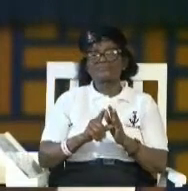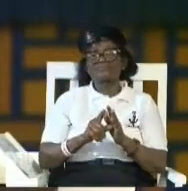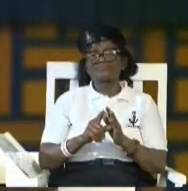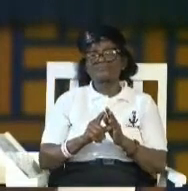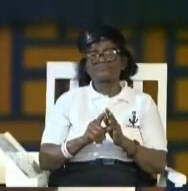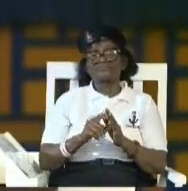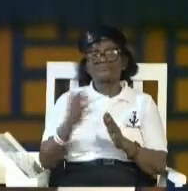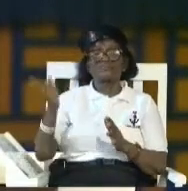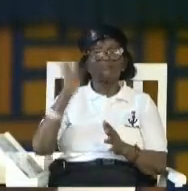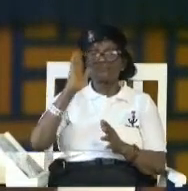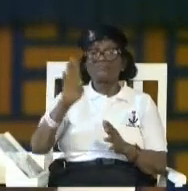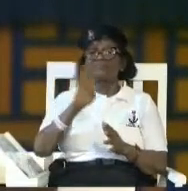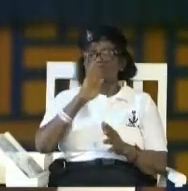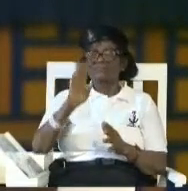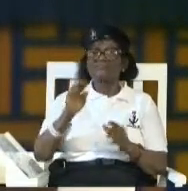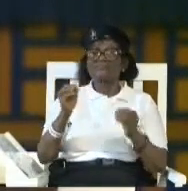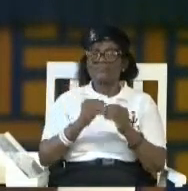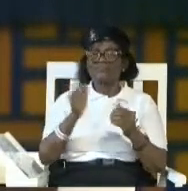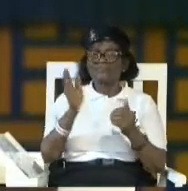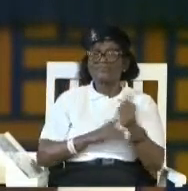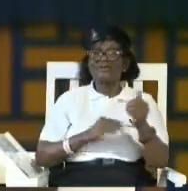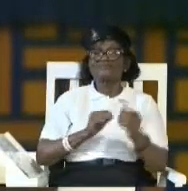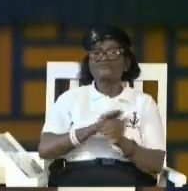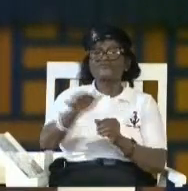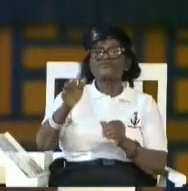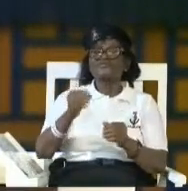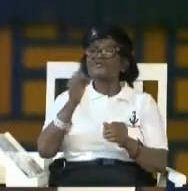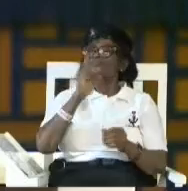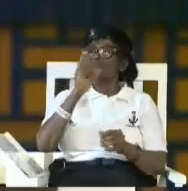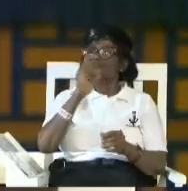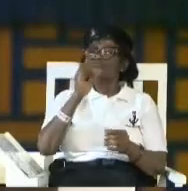there'll be more than sufficient food."